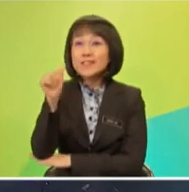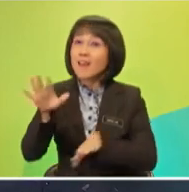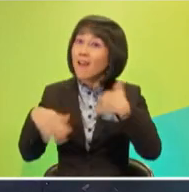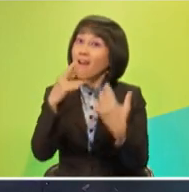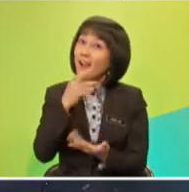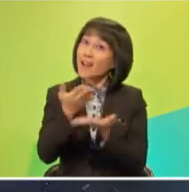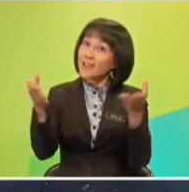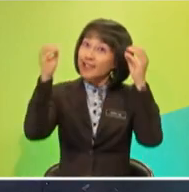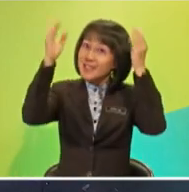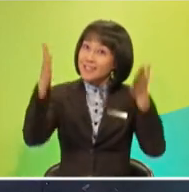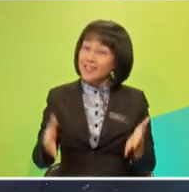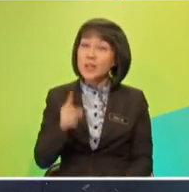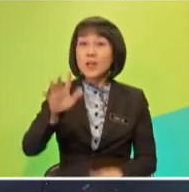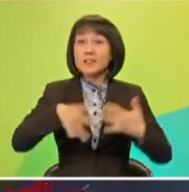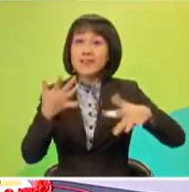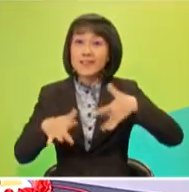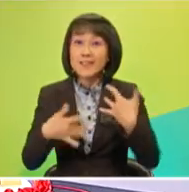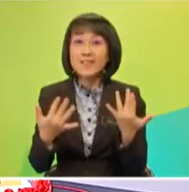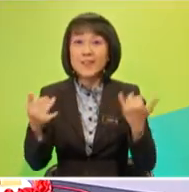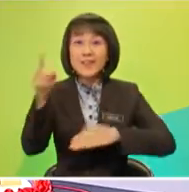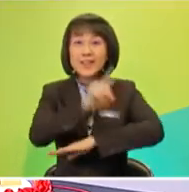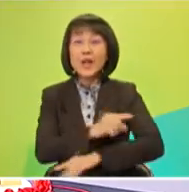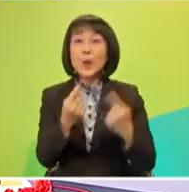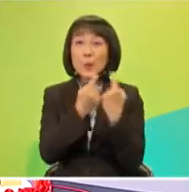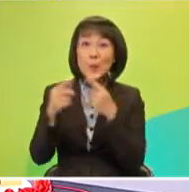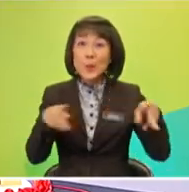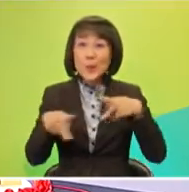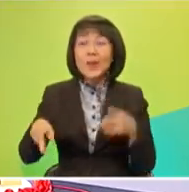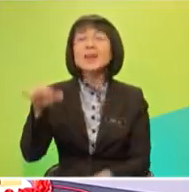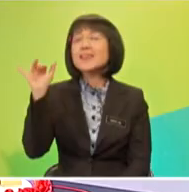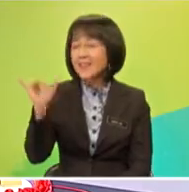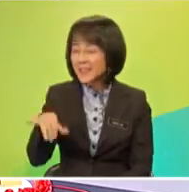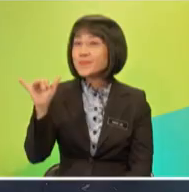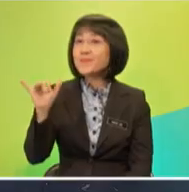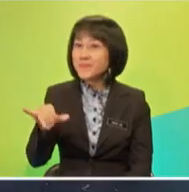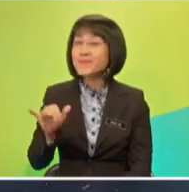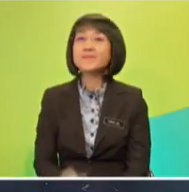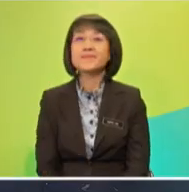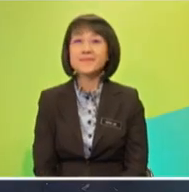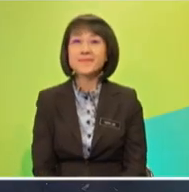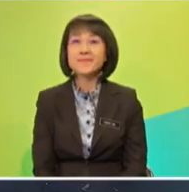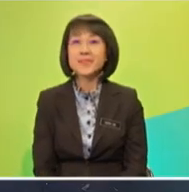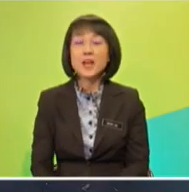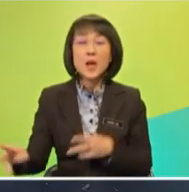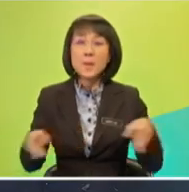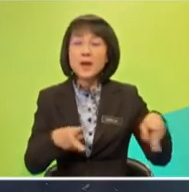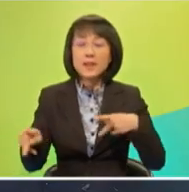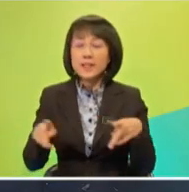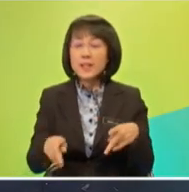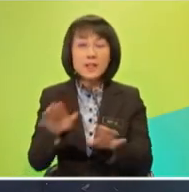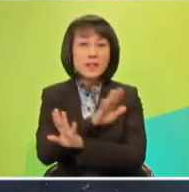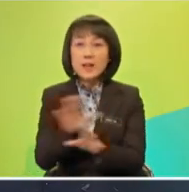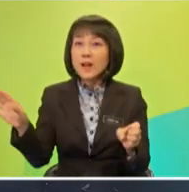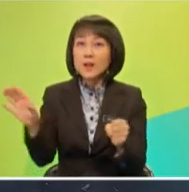good, Chris. Are you excited for today's birthday party? Of course, I'm very excited. But teacher, you know, a party is not complete